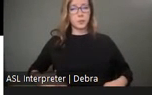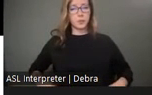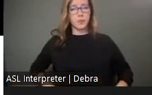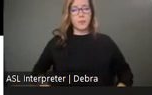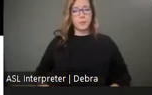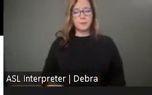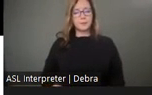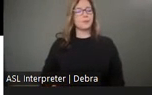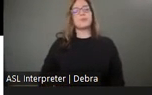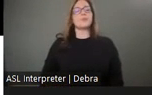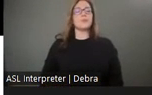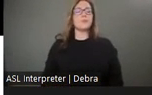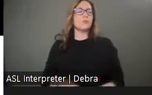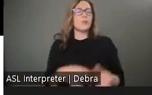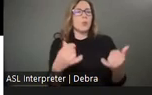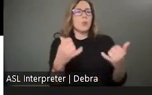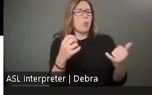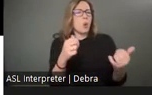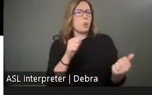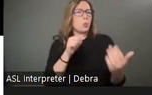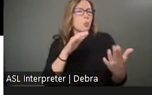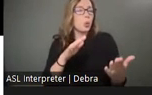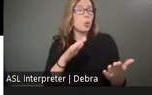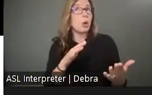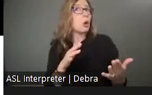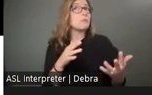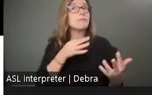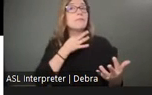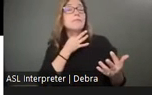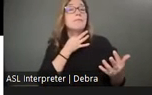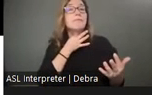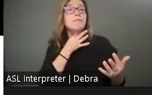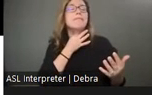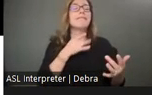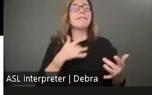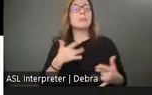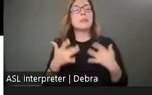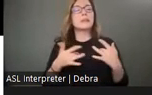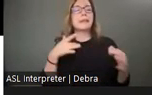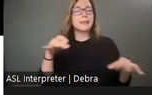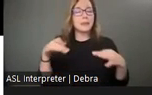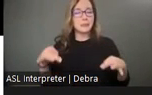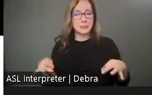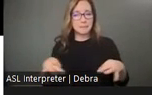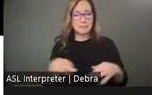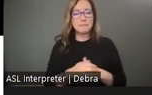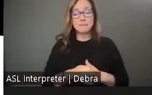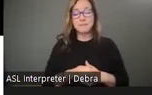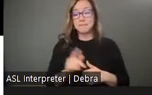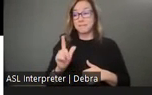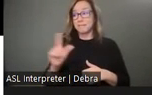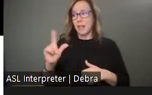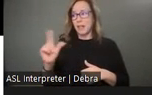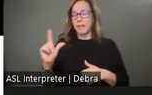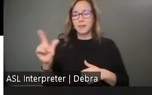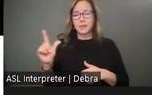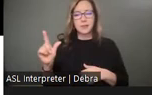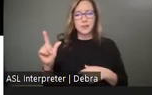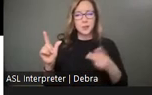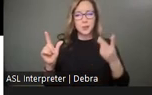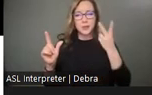So what is the modern approach? I'm sure you all have been waiting to hear, and we're excited to tell you. So on the left-hand side, you'll see